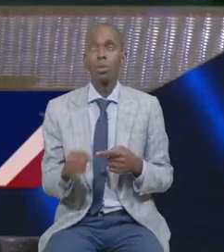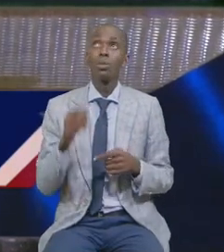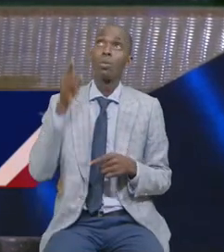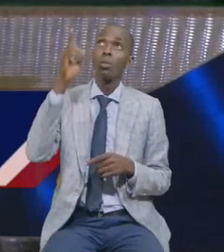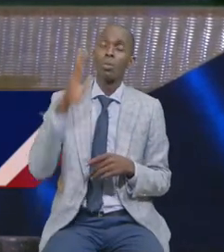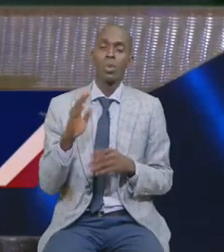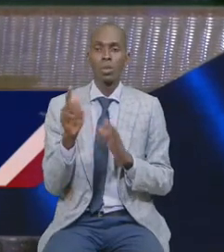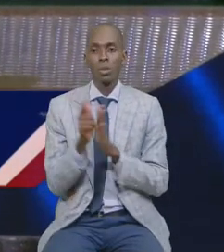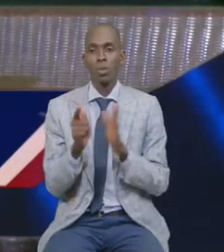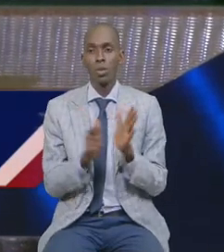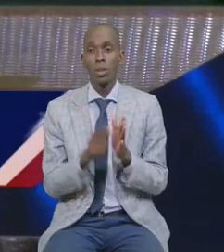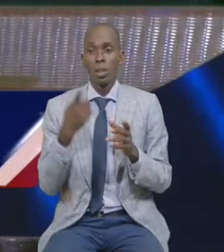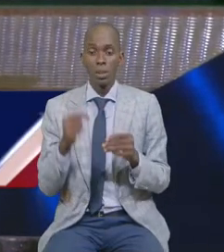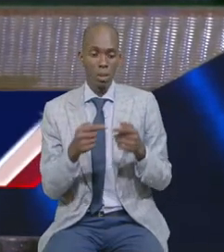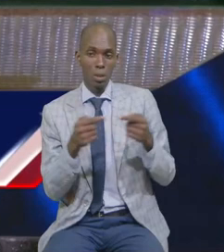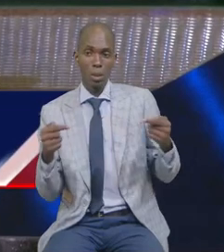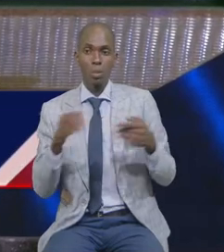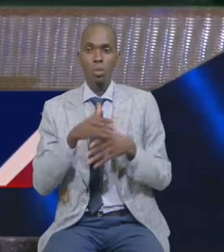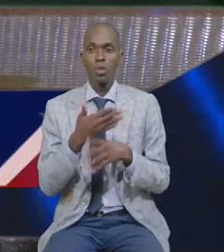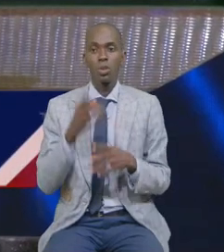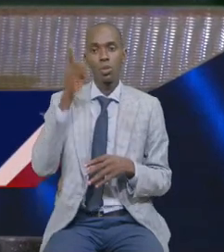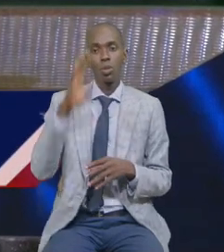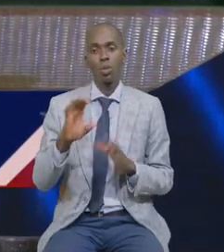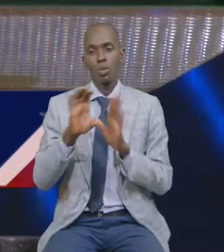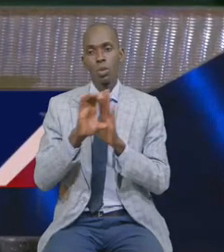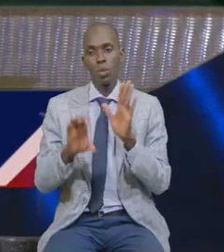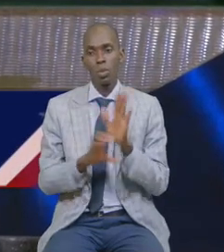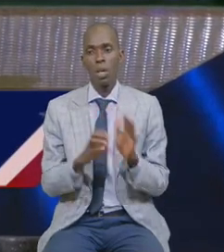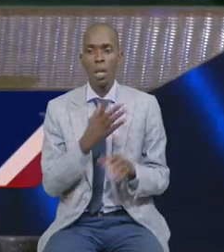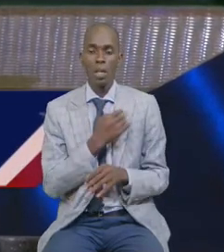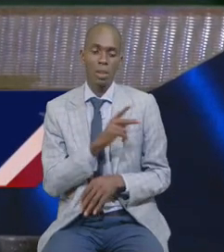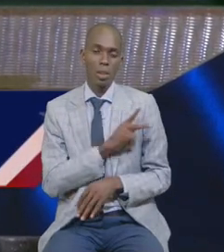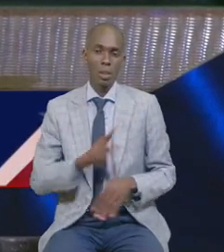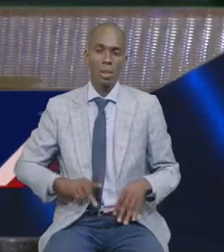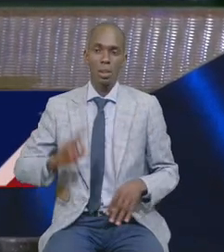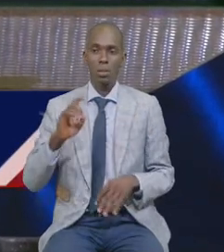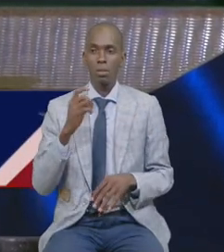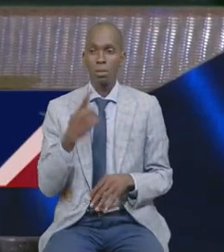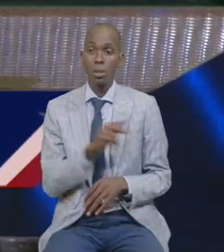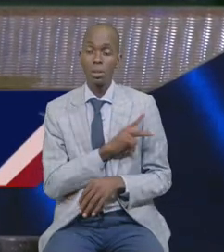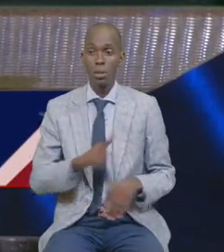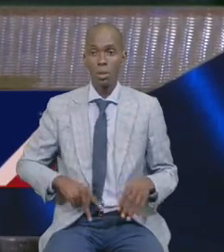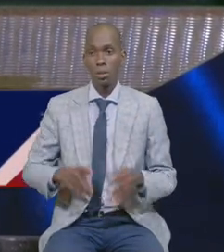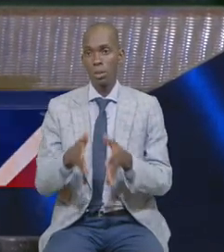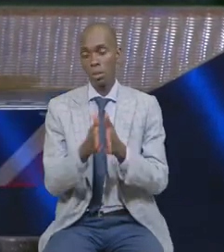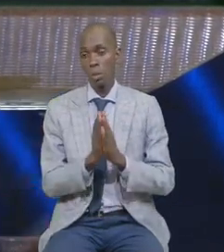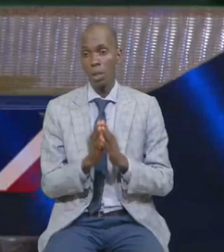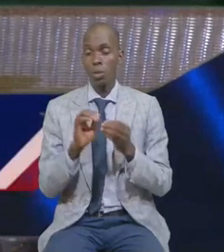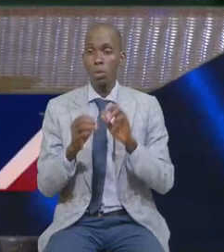God's commandment and the king's demand. Number two is the coercion of